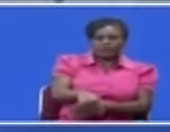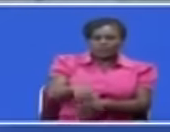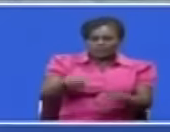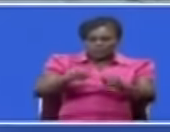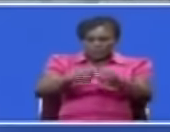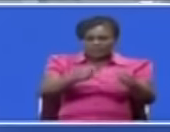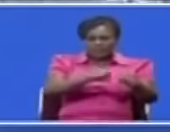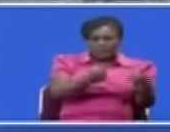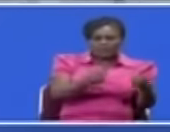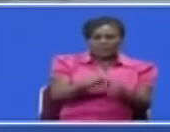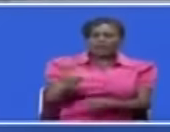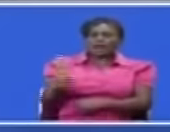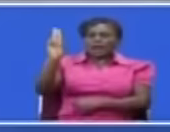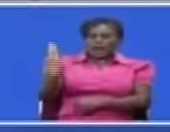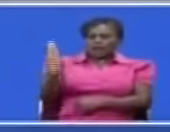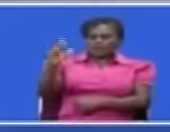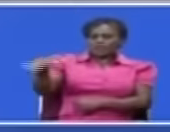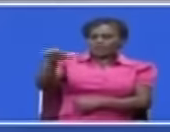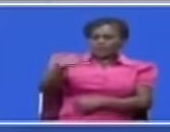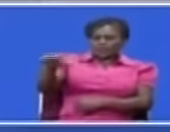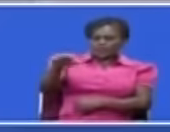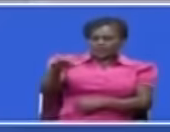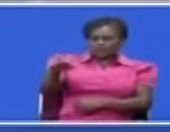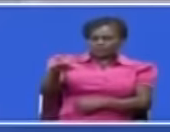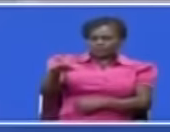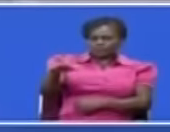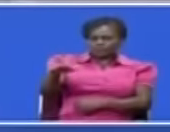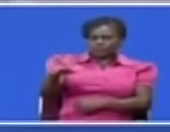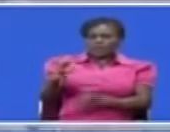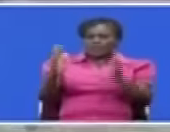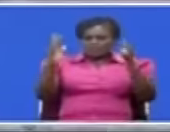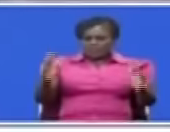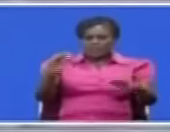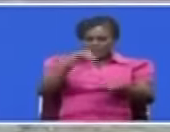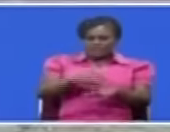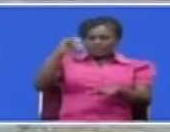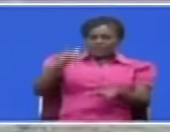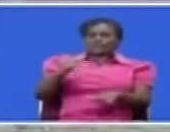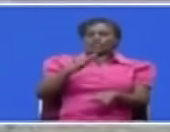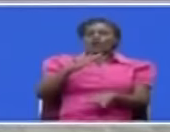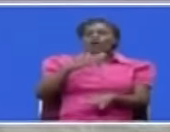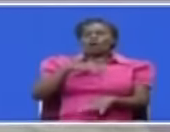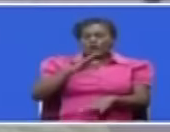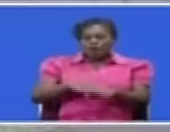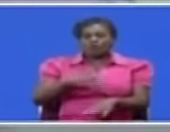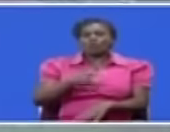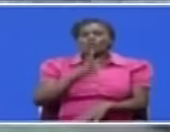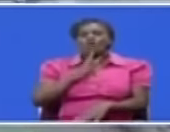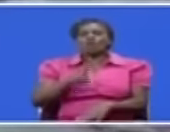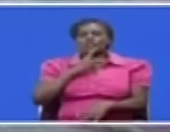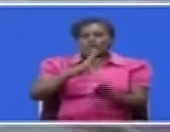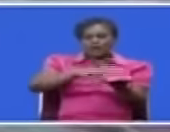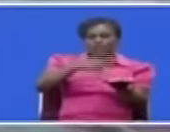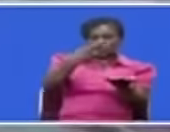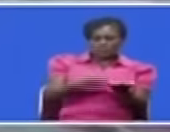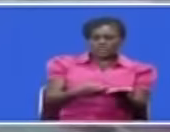destruction of the upper catchment areas like Transmara has a big impact on the water resources in the Gucha Migori